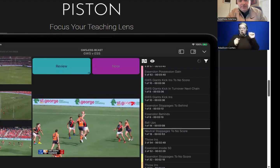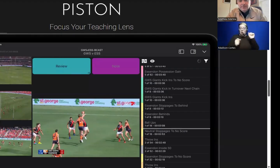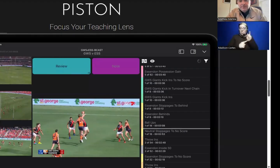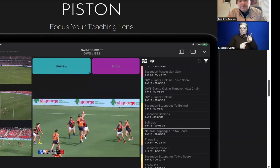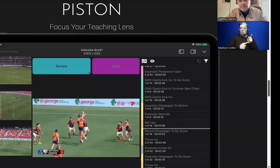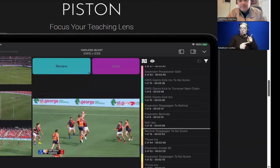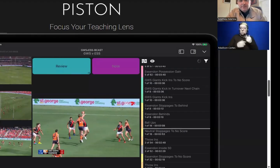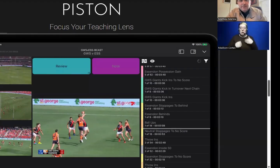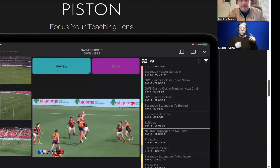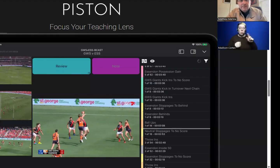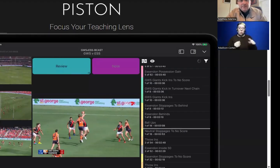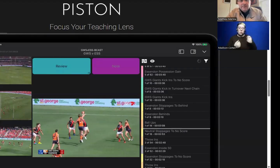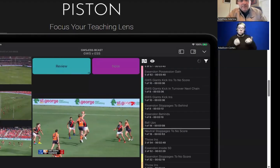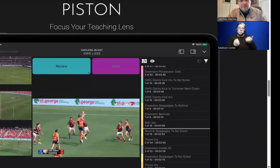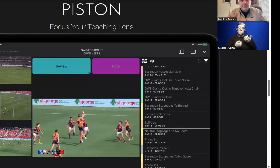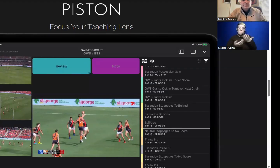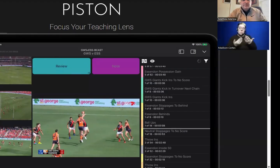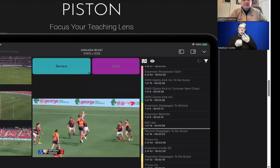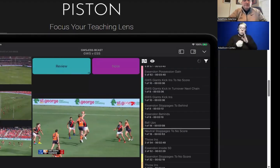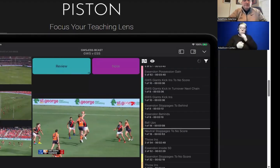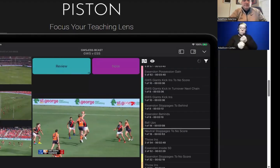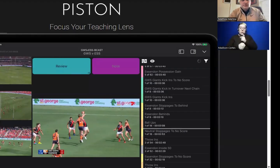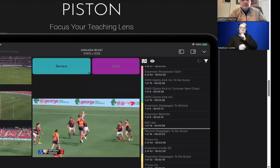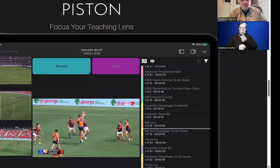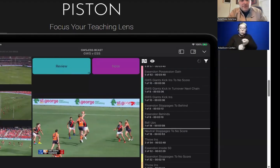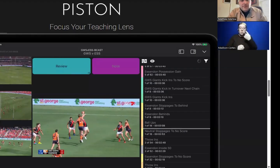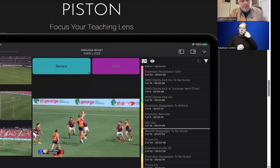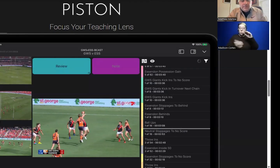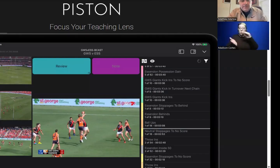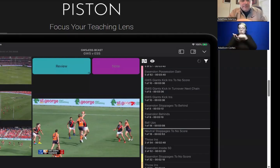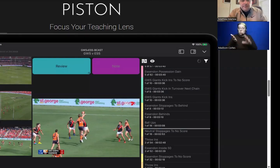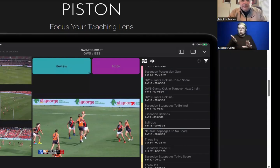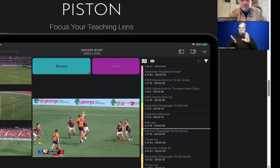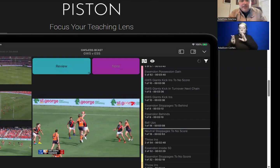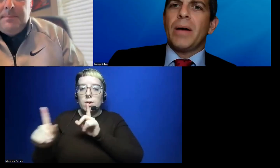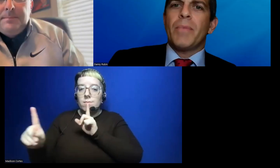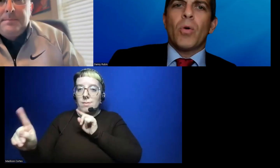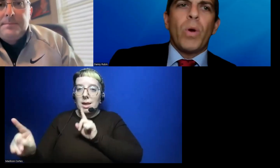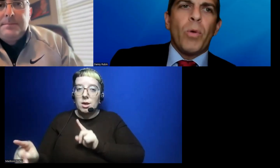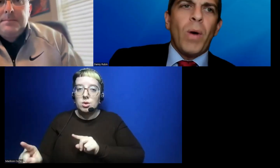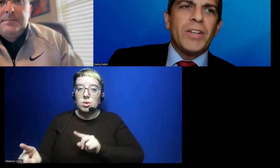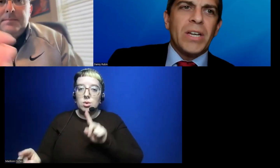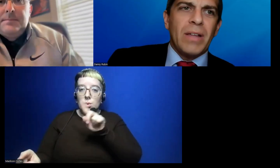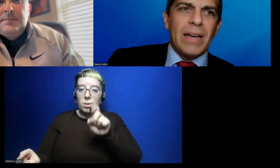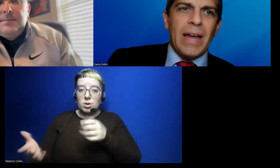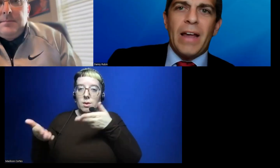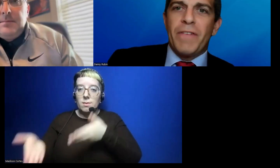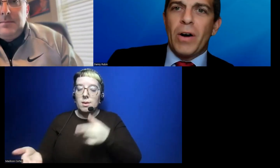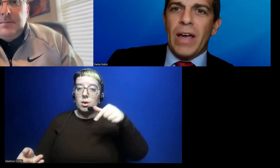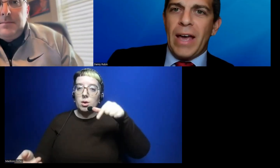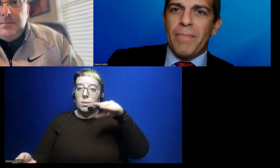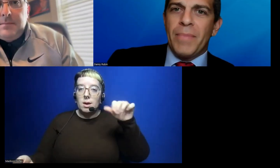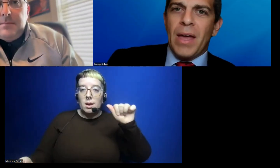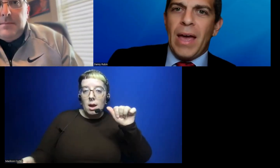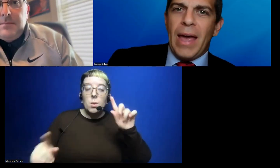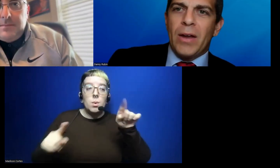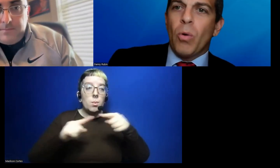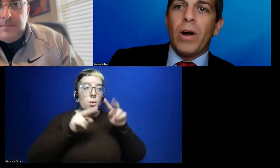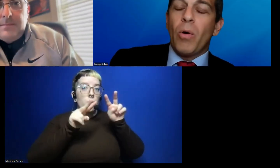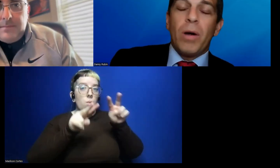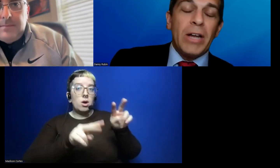Maybe this will help make it real for students, and I'll get to our questions that are coming in the Q&A. Yeah, When we're watching like an NFL